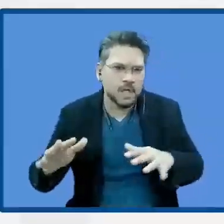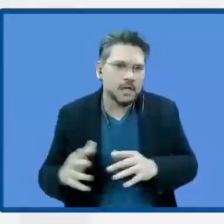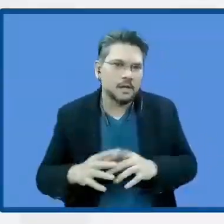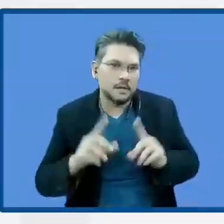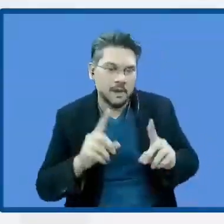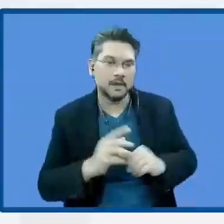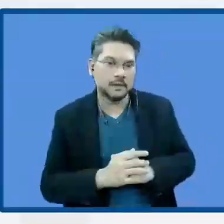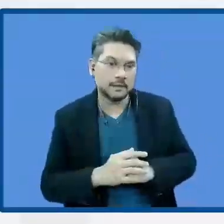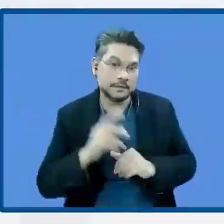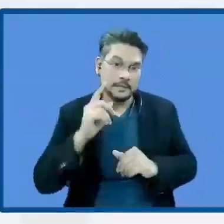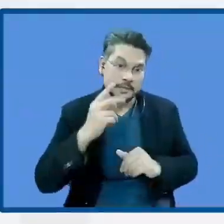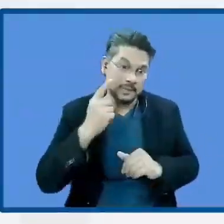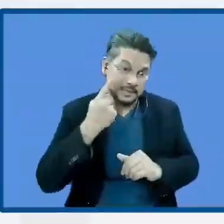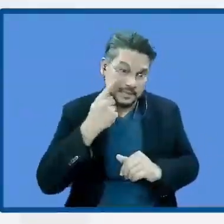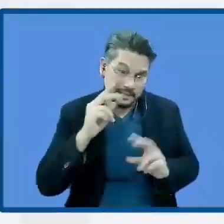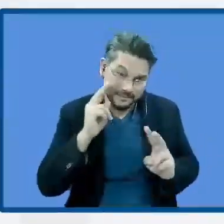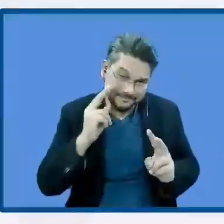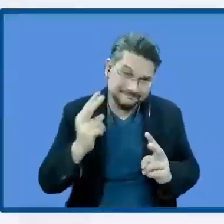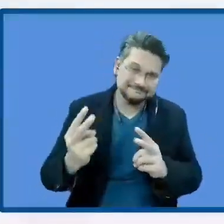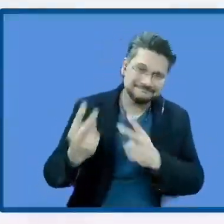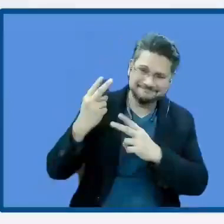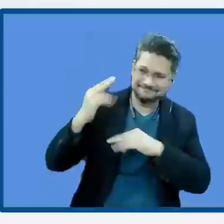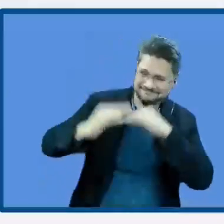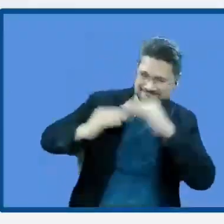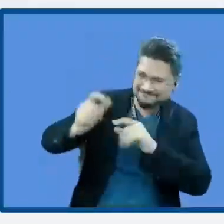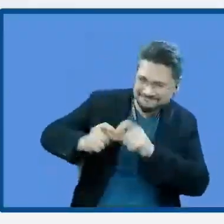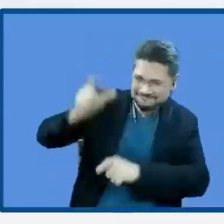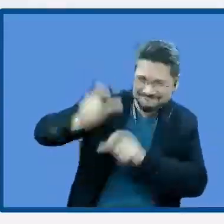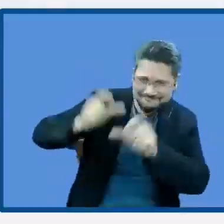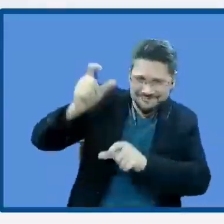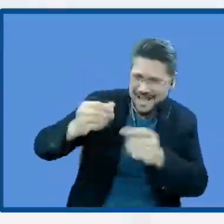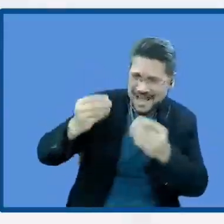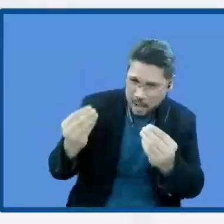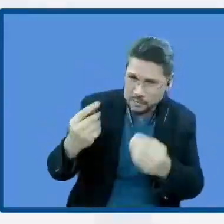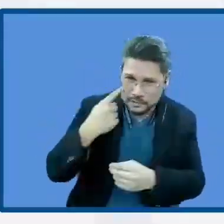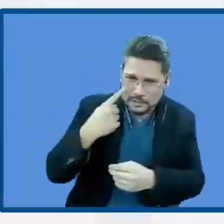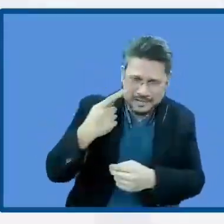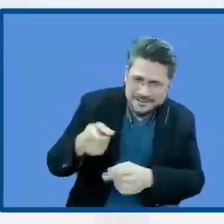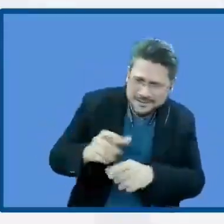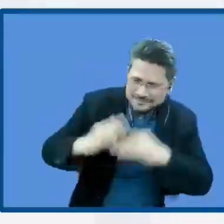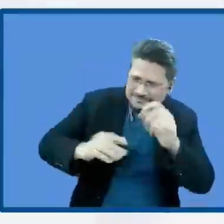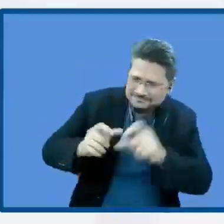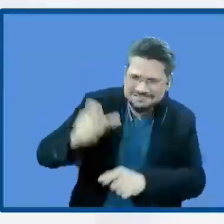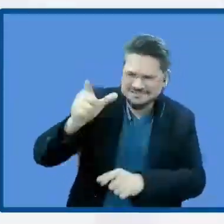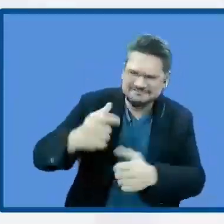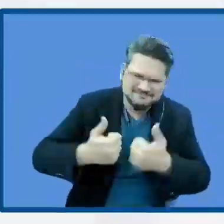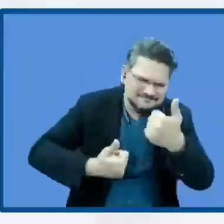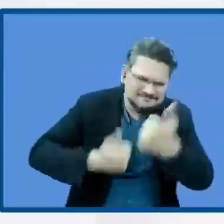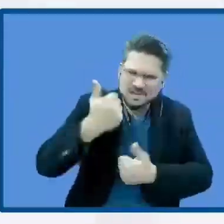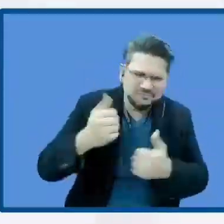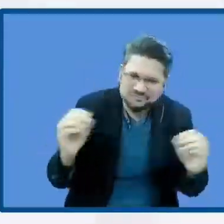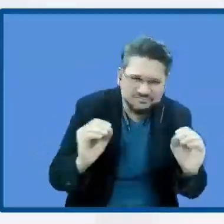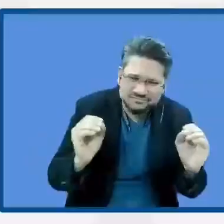the infrastructures, it has not been built in the best way possible. So that is when we have